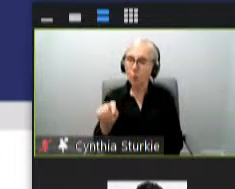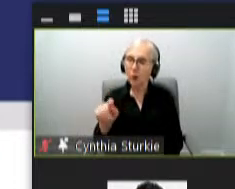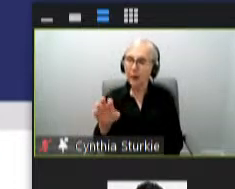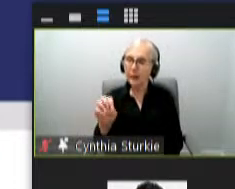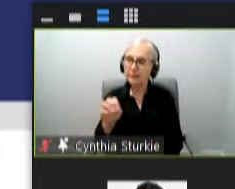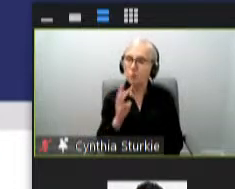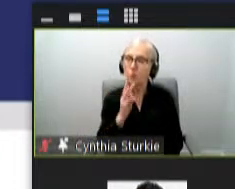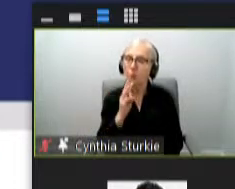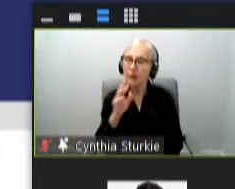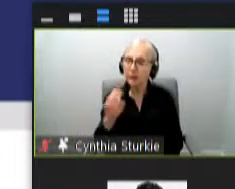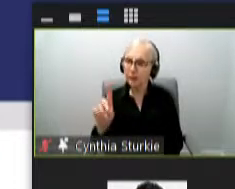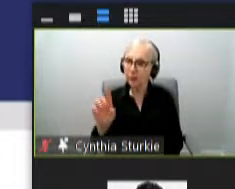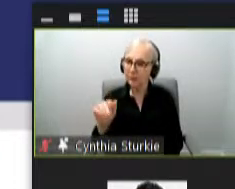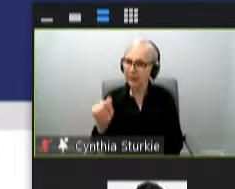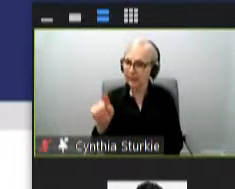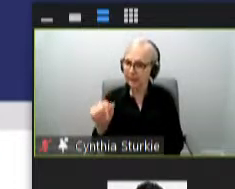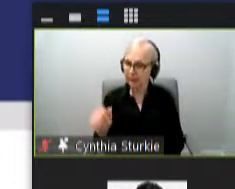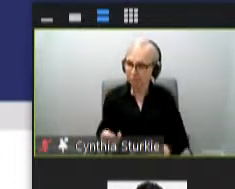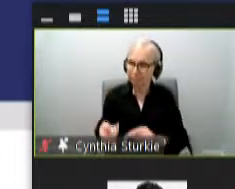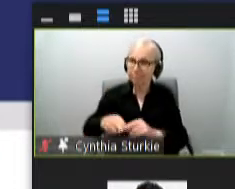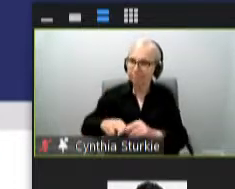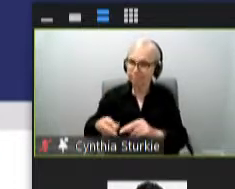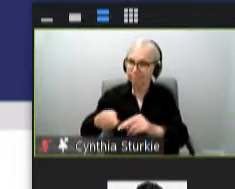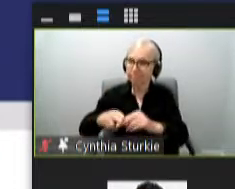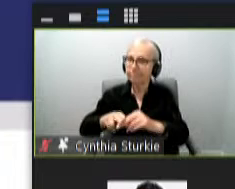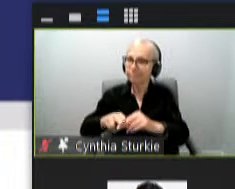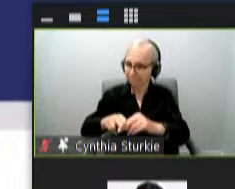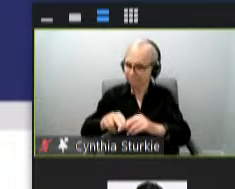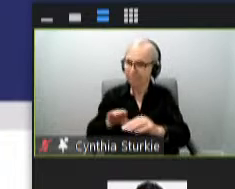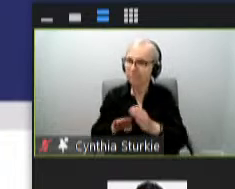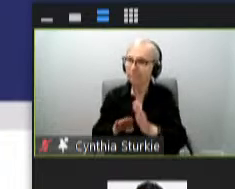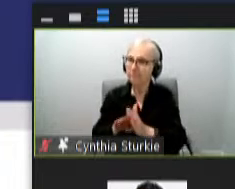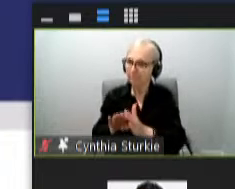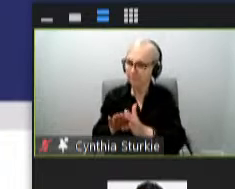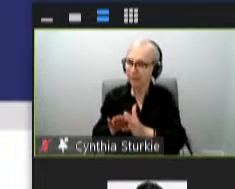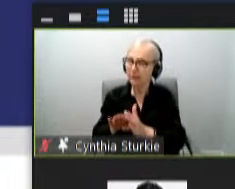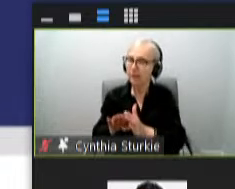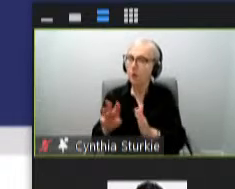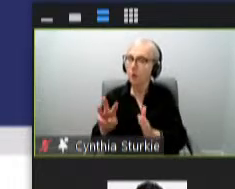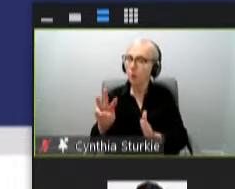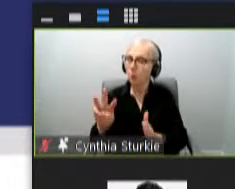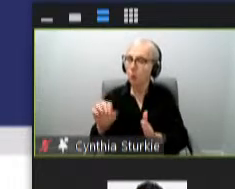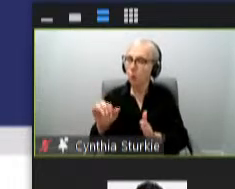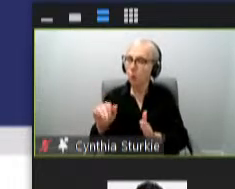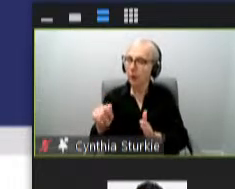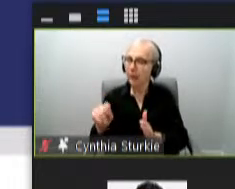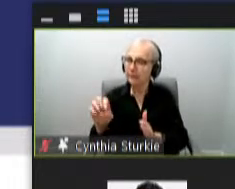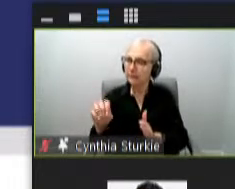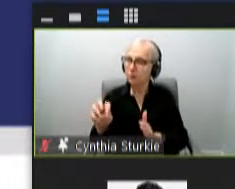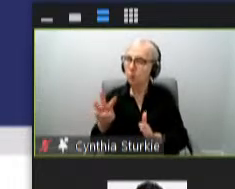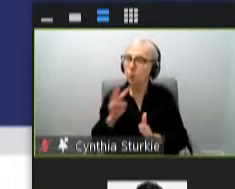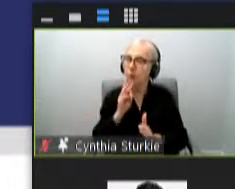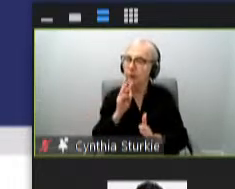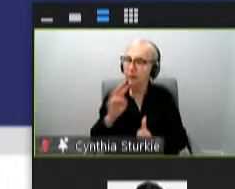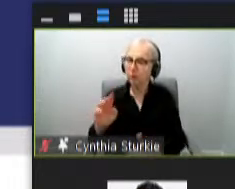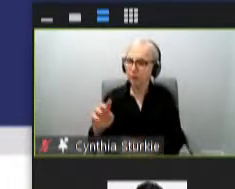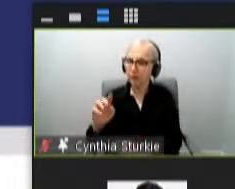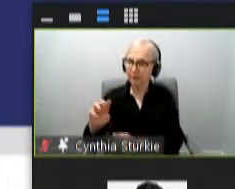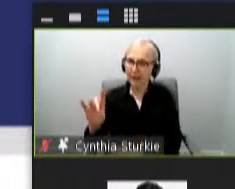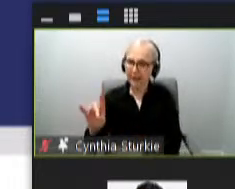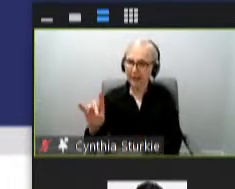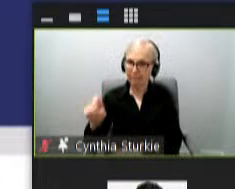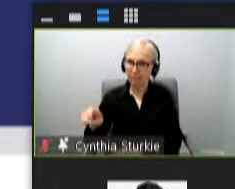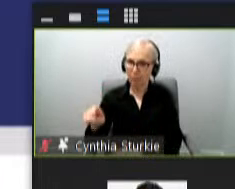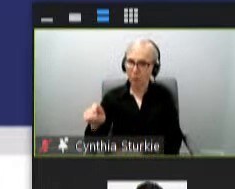trend here. So our wastewater data now about 8.7% positivity, and you can see that clear upward